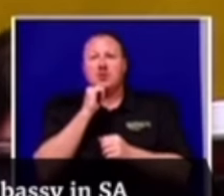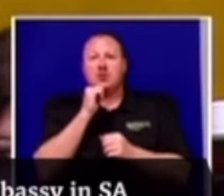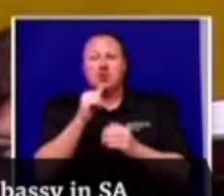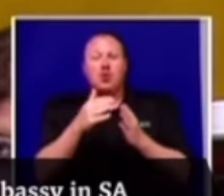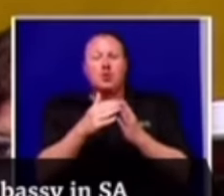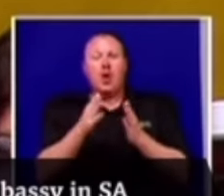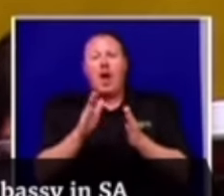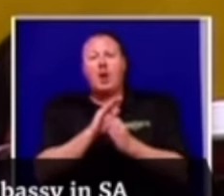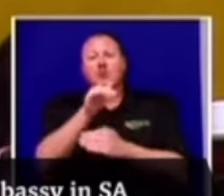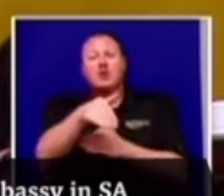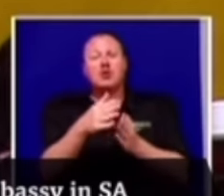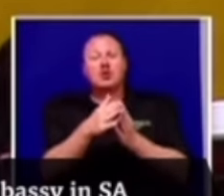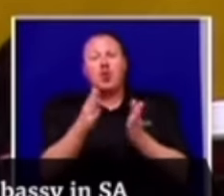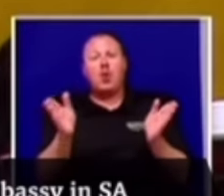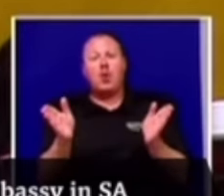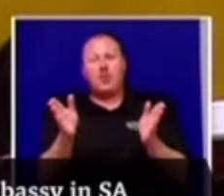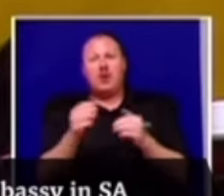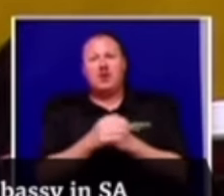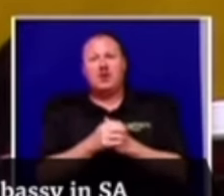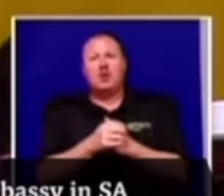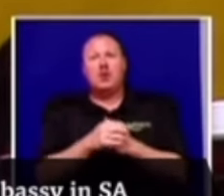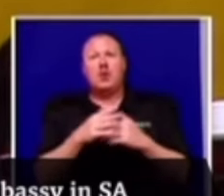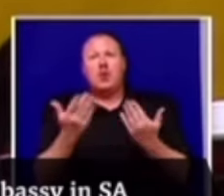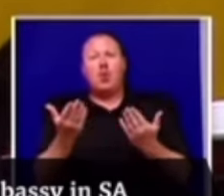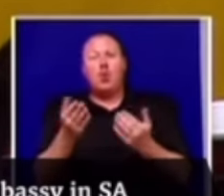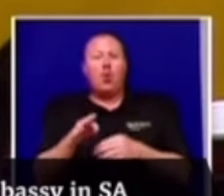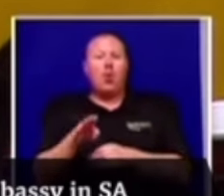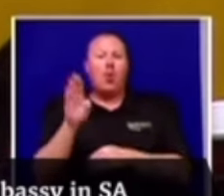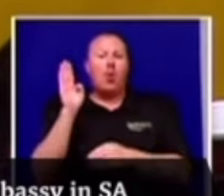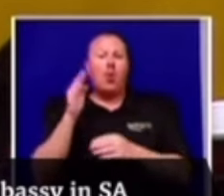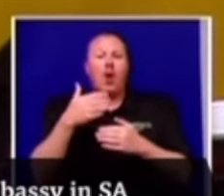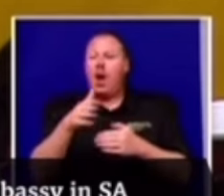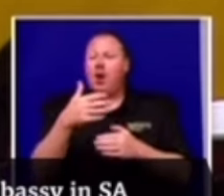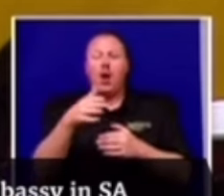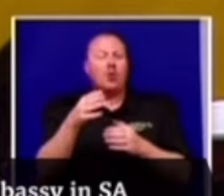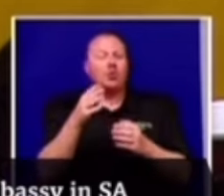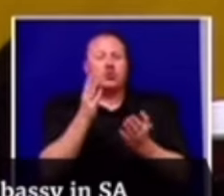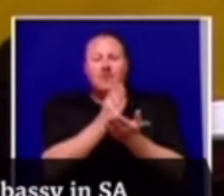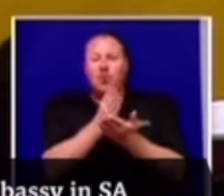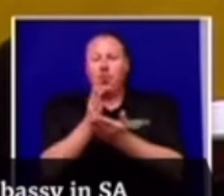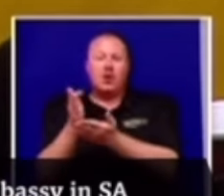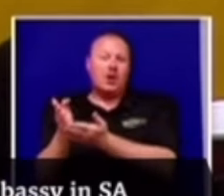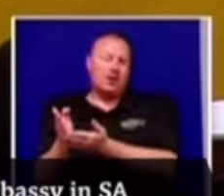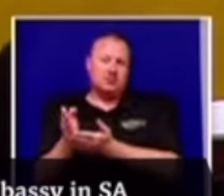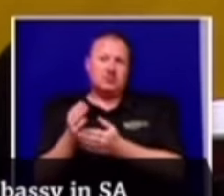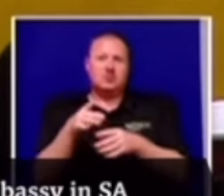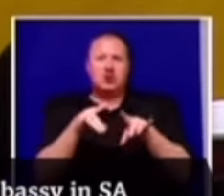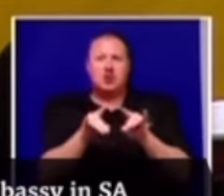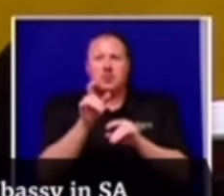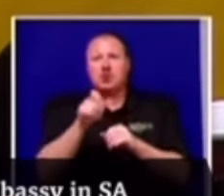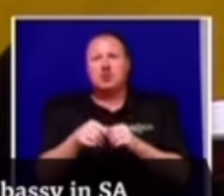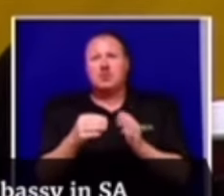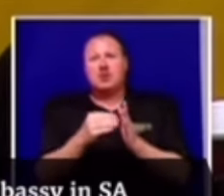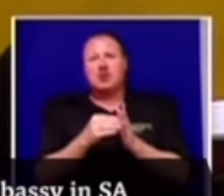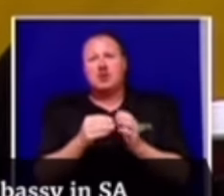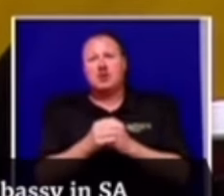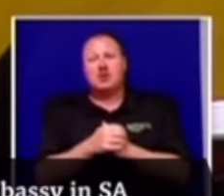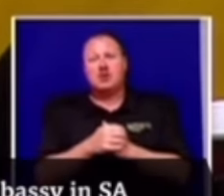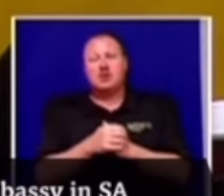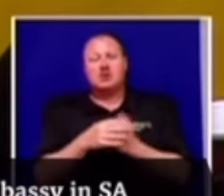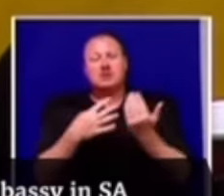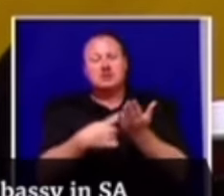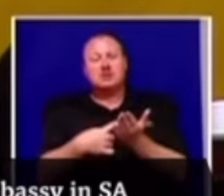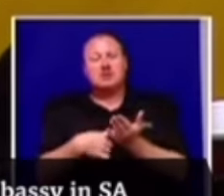this national assembly resolution or decide not to even note any decision on